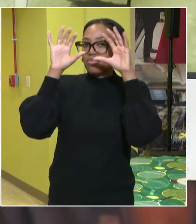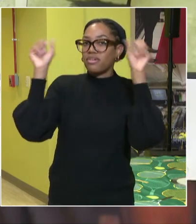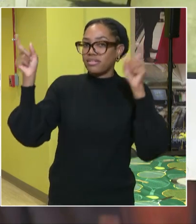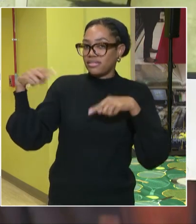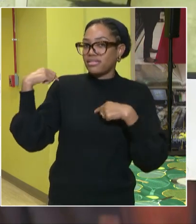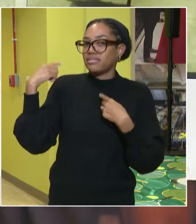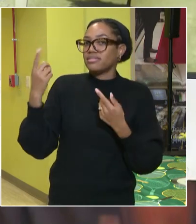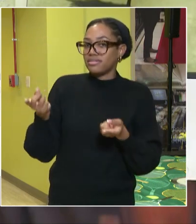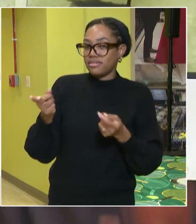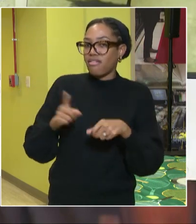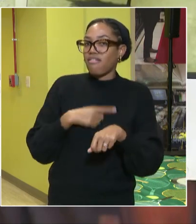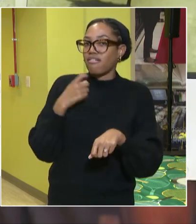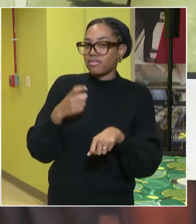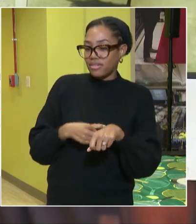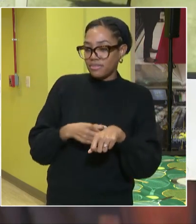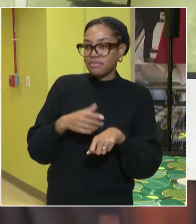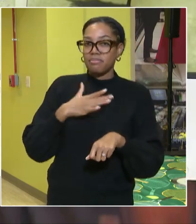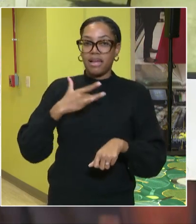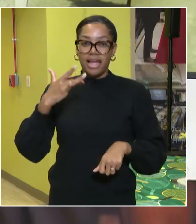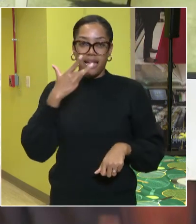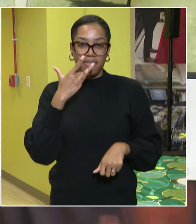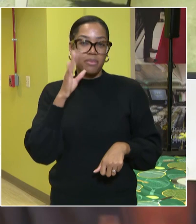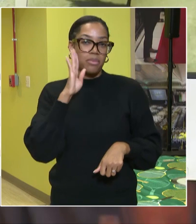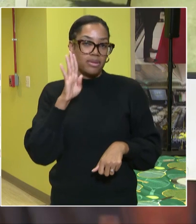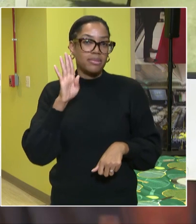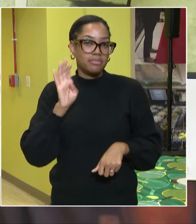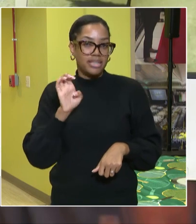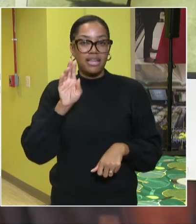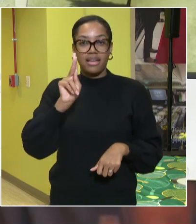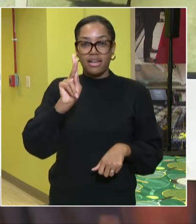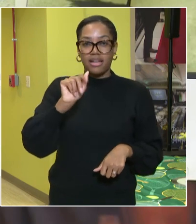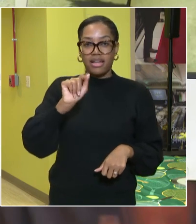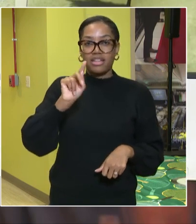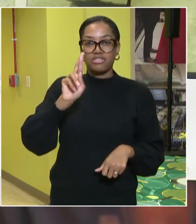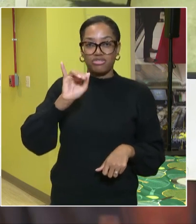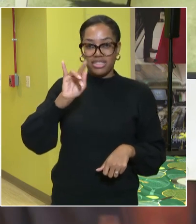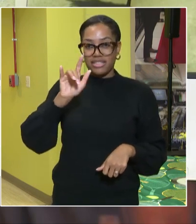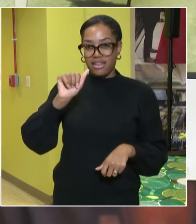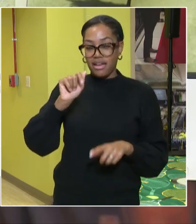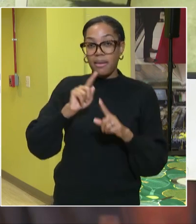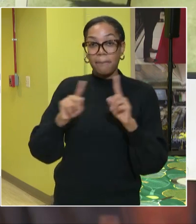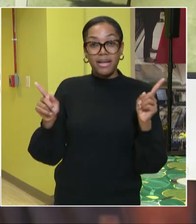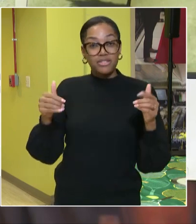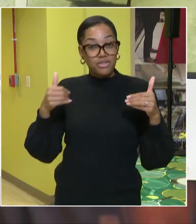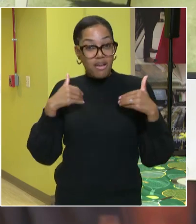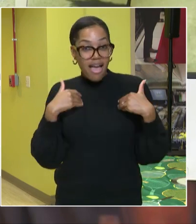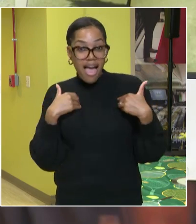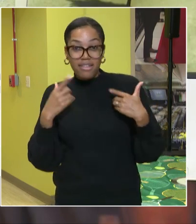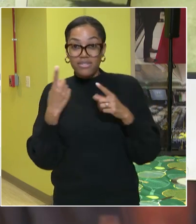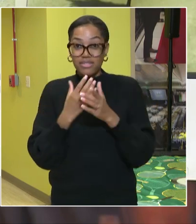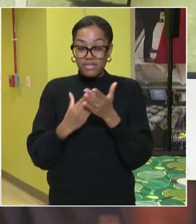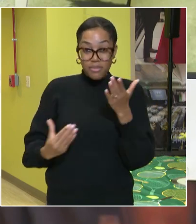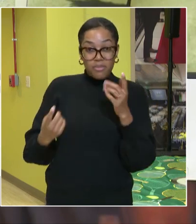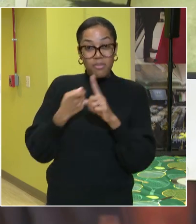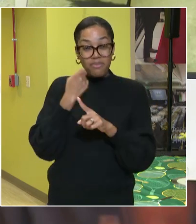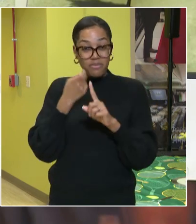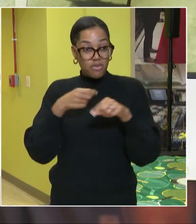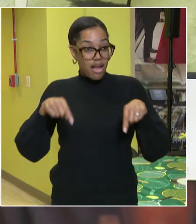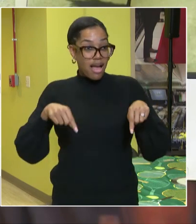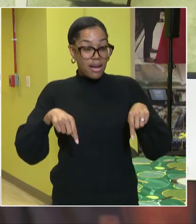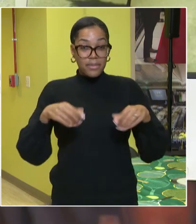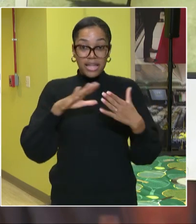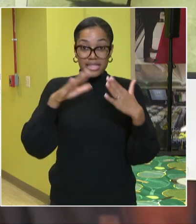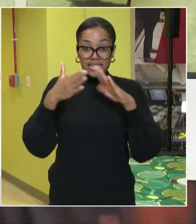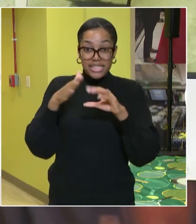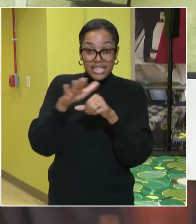Tennis Association. Well, of course, my favorite is going to be Katrina. But to have a homeboy, have somebody from the area, let's give